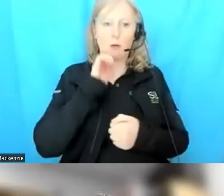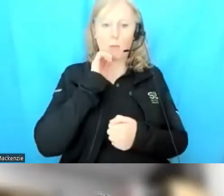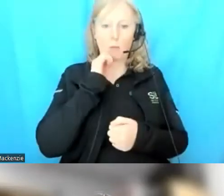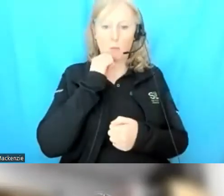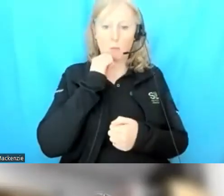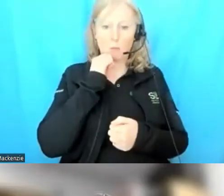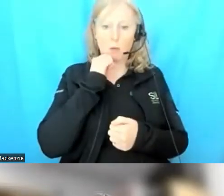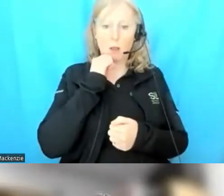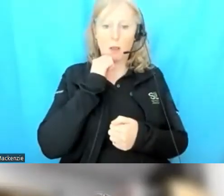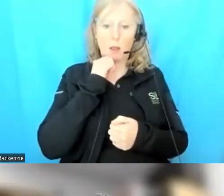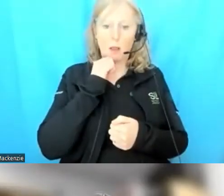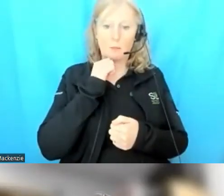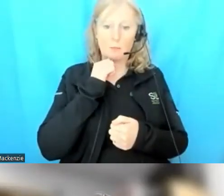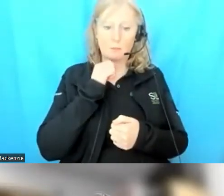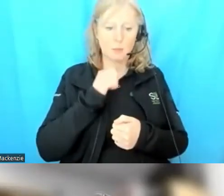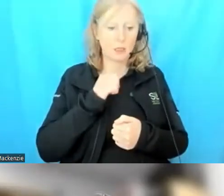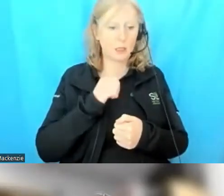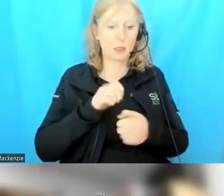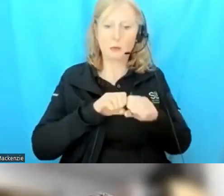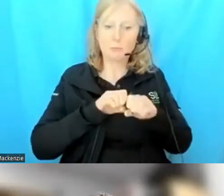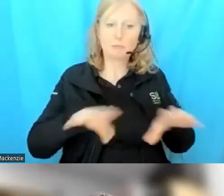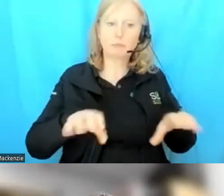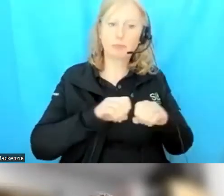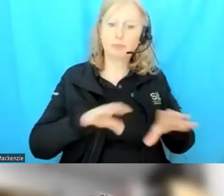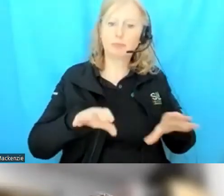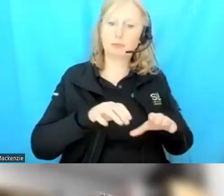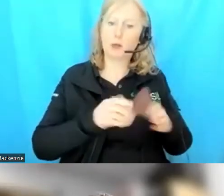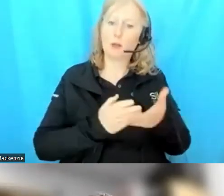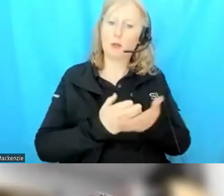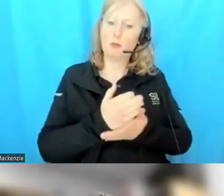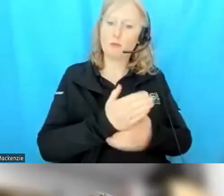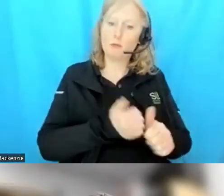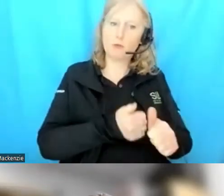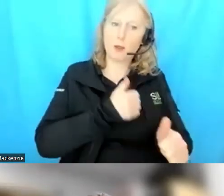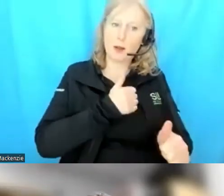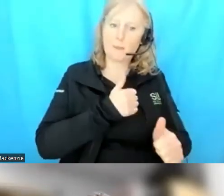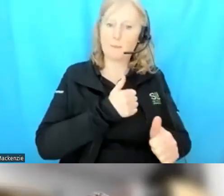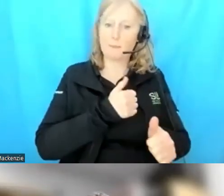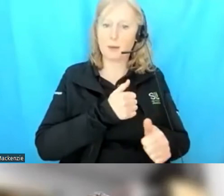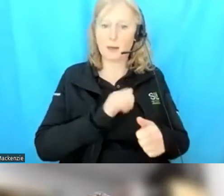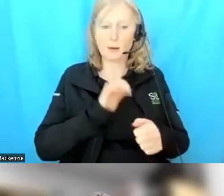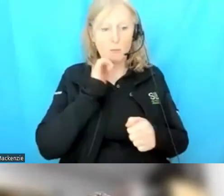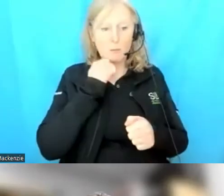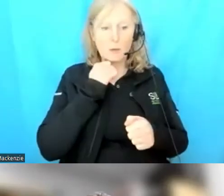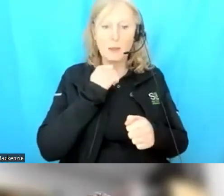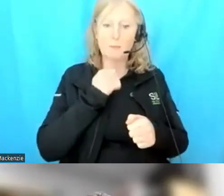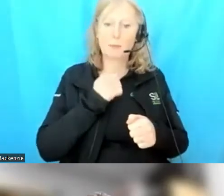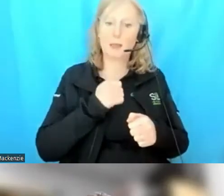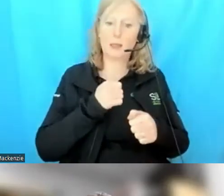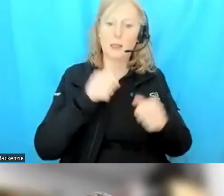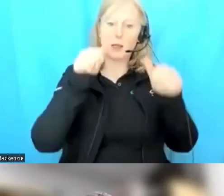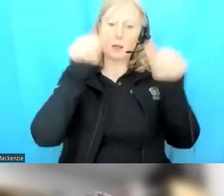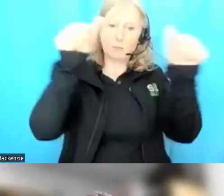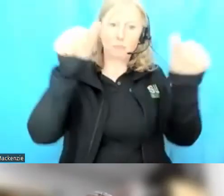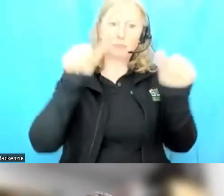various communications throughout the business, whether it be the colleague app, notice boards. Of a prime